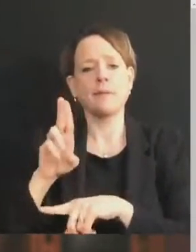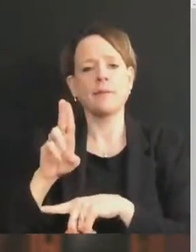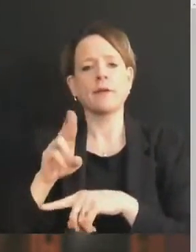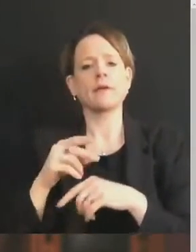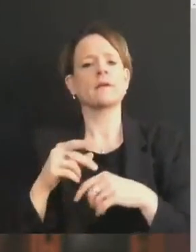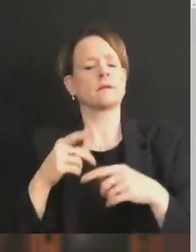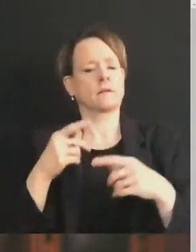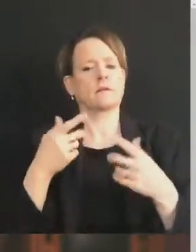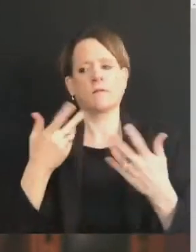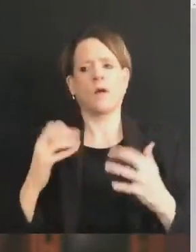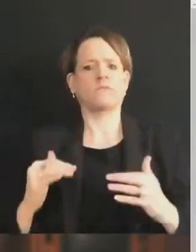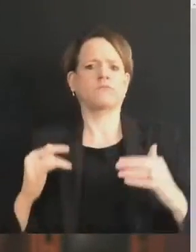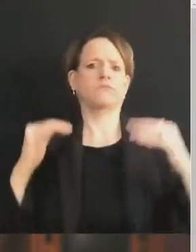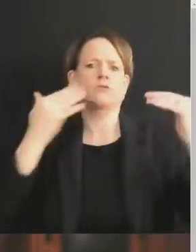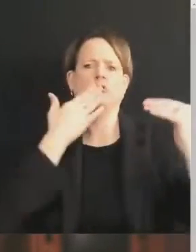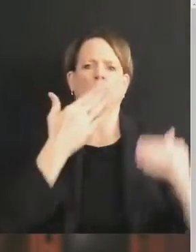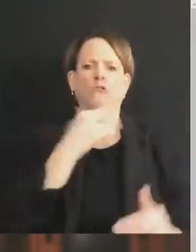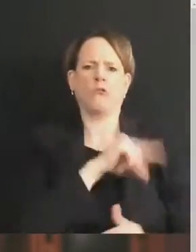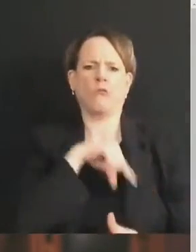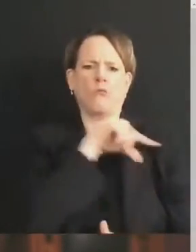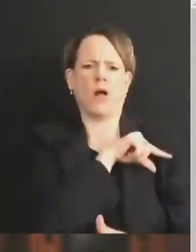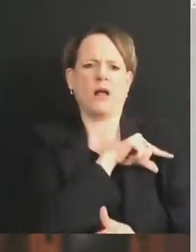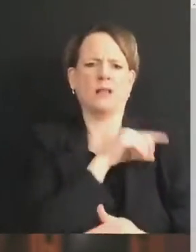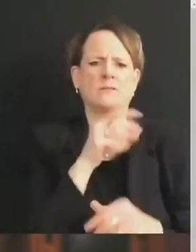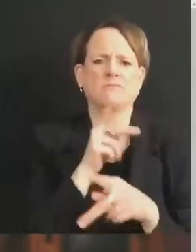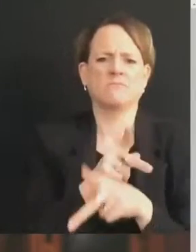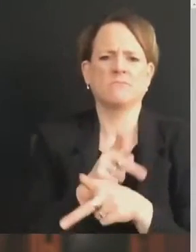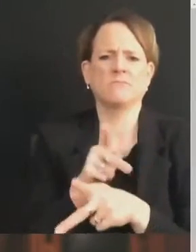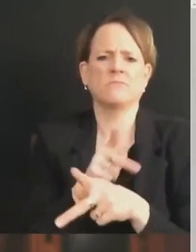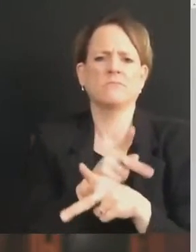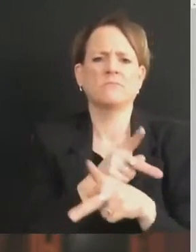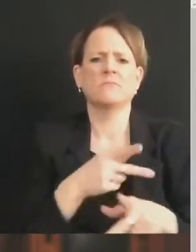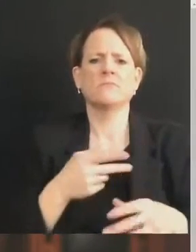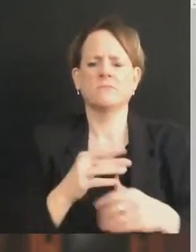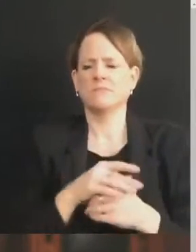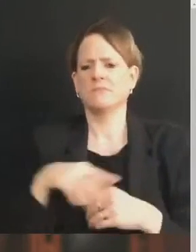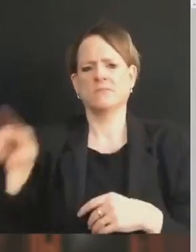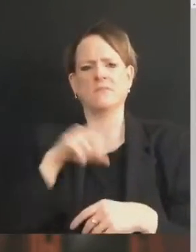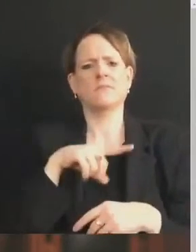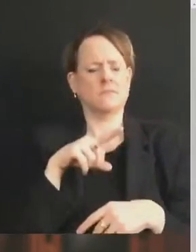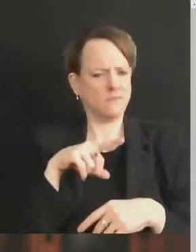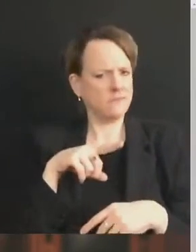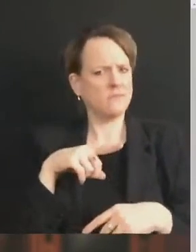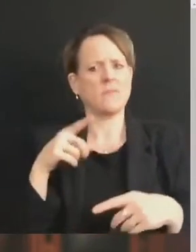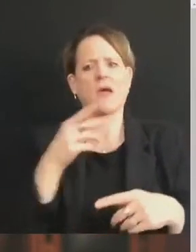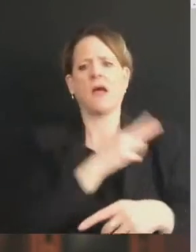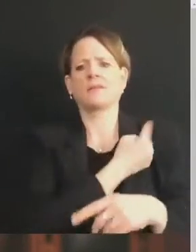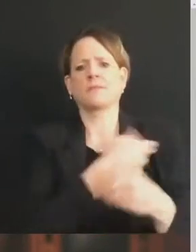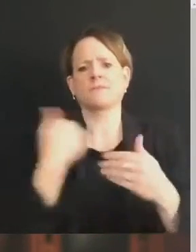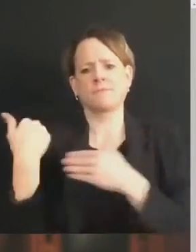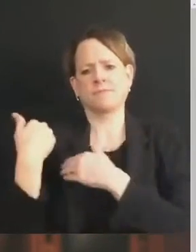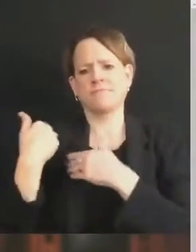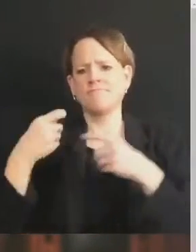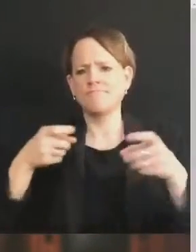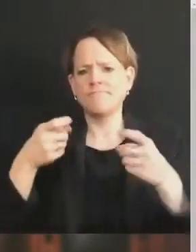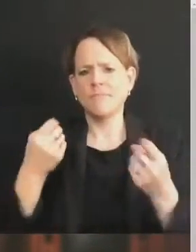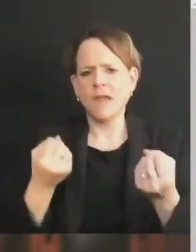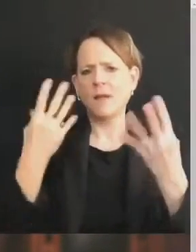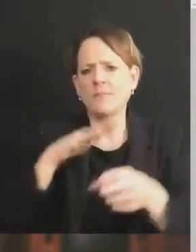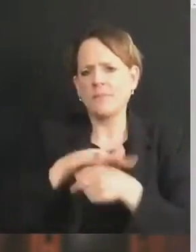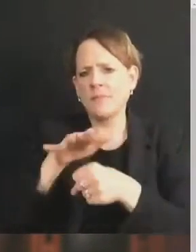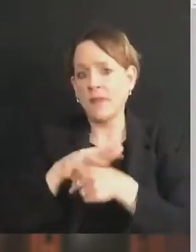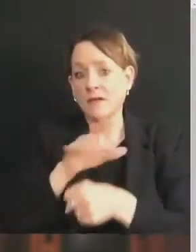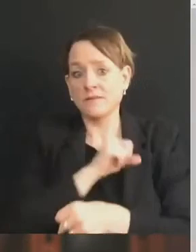staffing issues so that it's not just right about beds, it's about do you have the people to staff them. And so they are very, very actively trying to